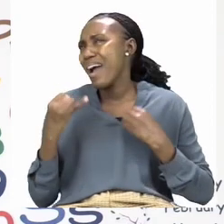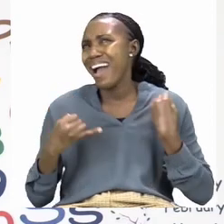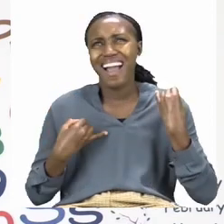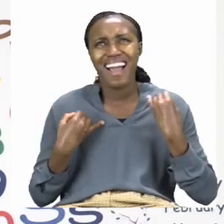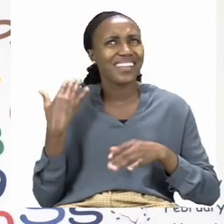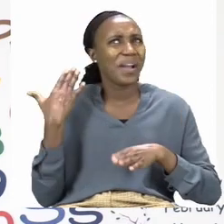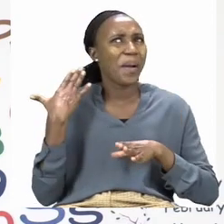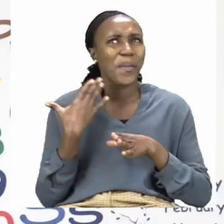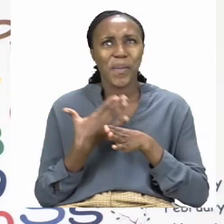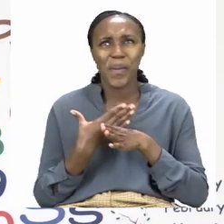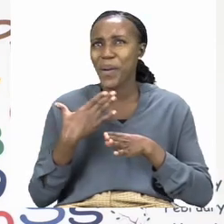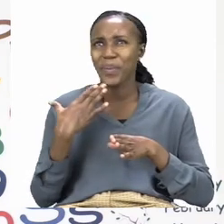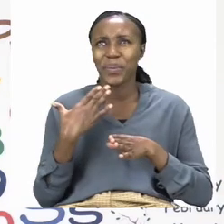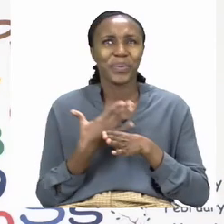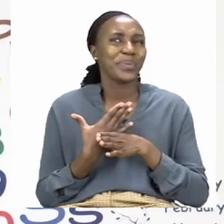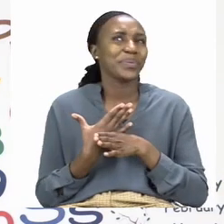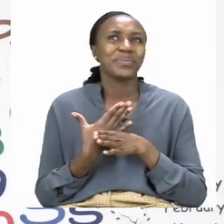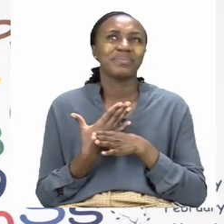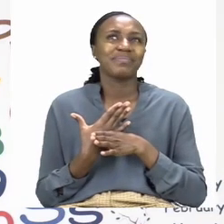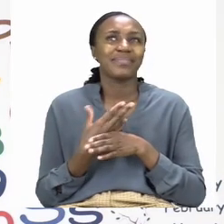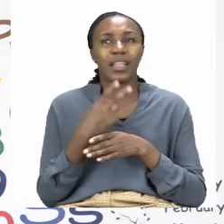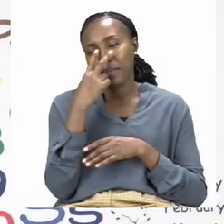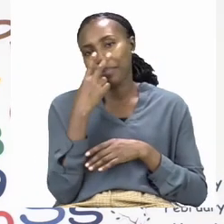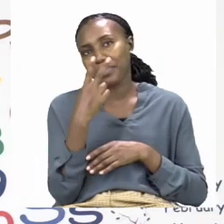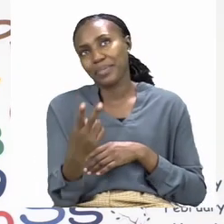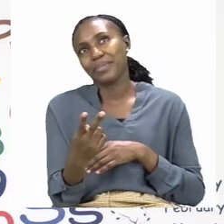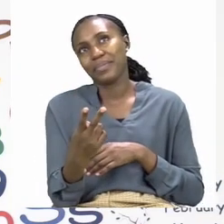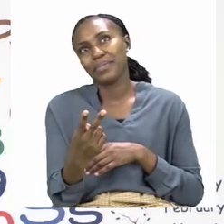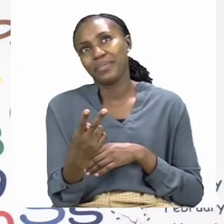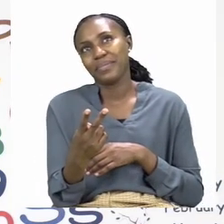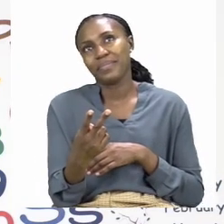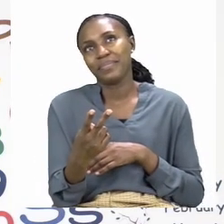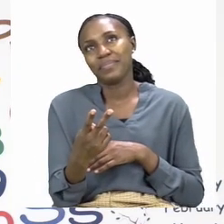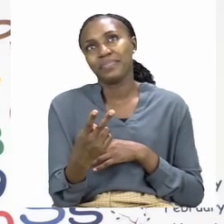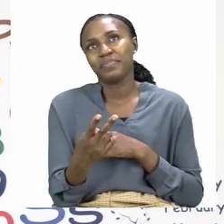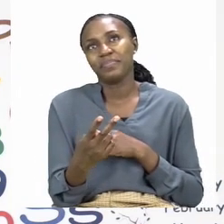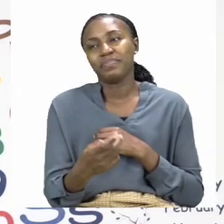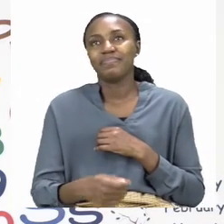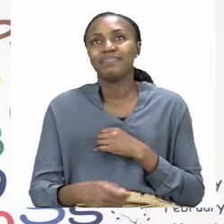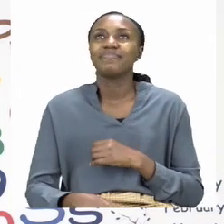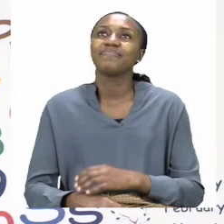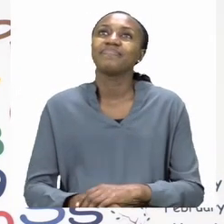activity, boys and girls. I will see you shortly after the break.